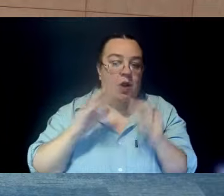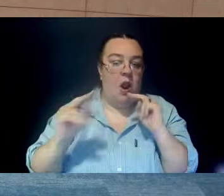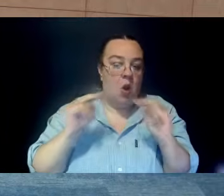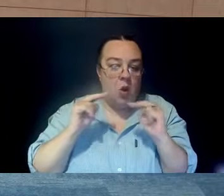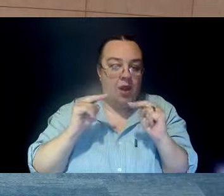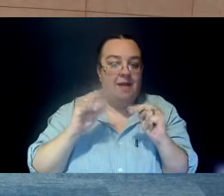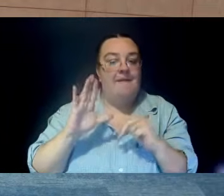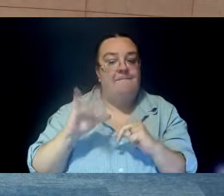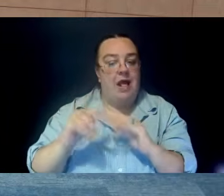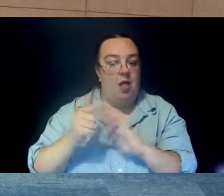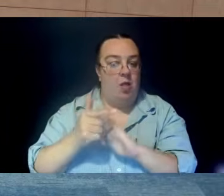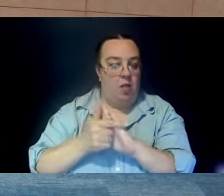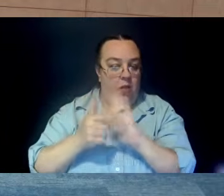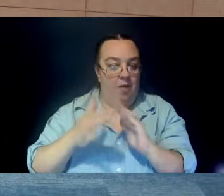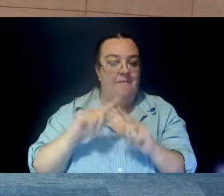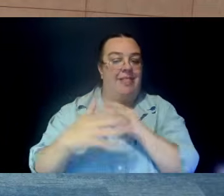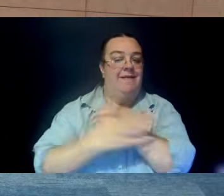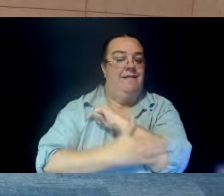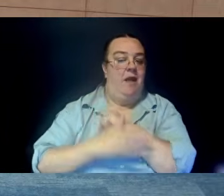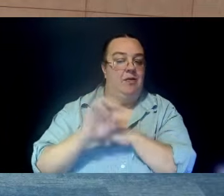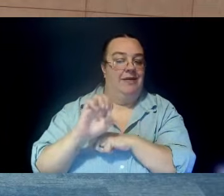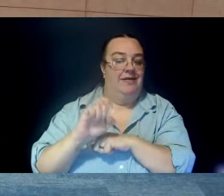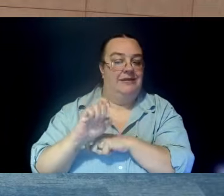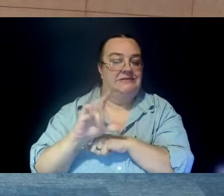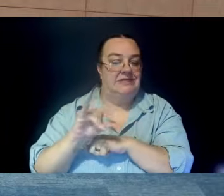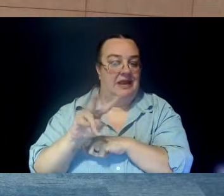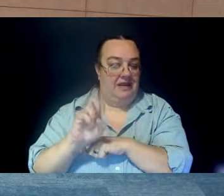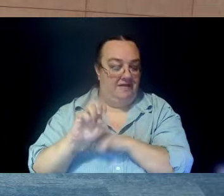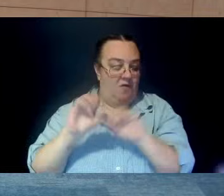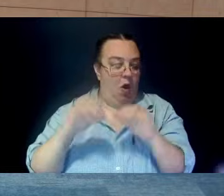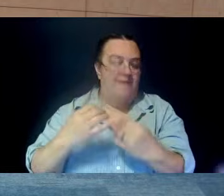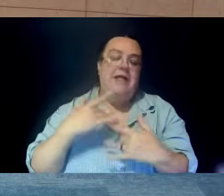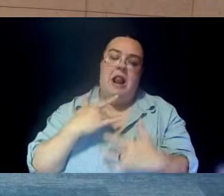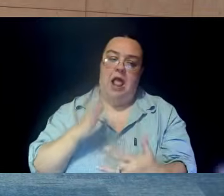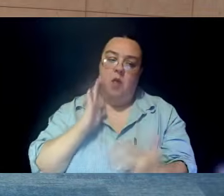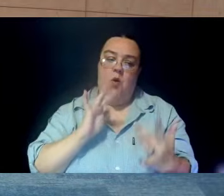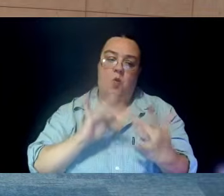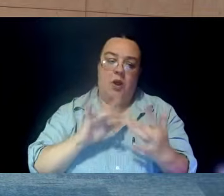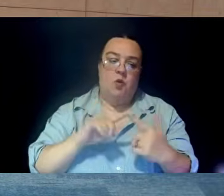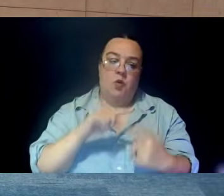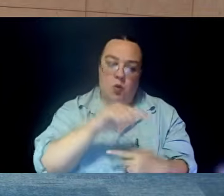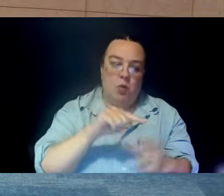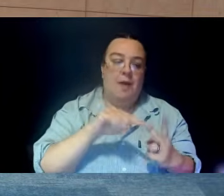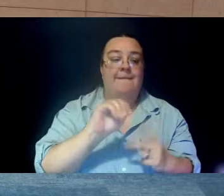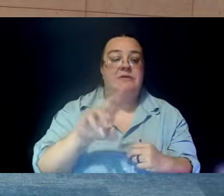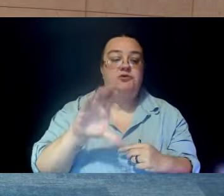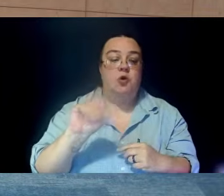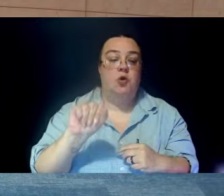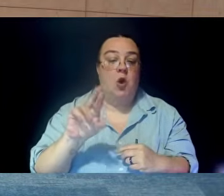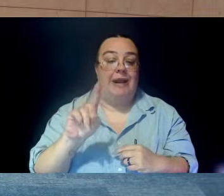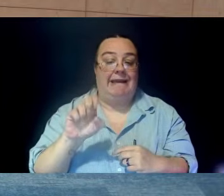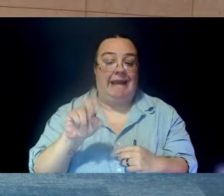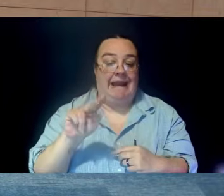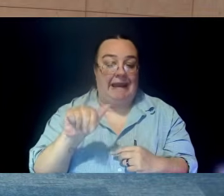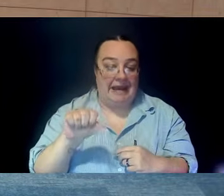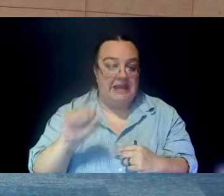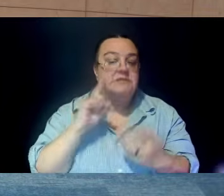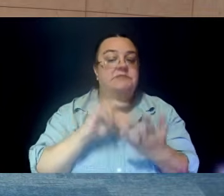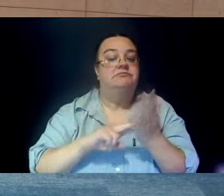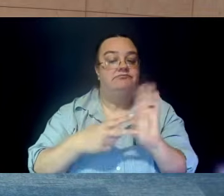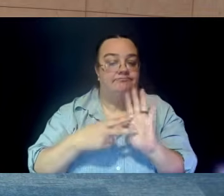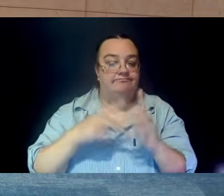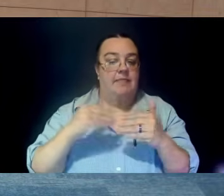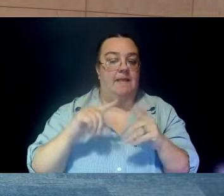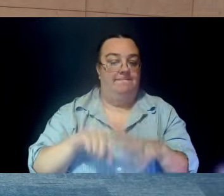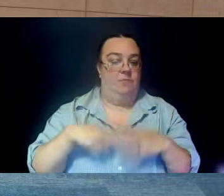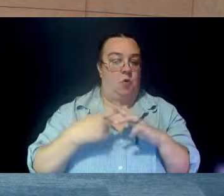but the county exec's office will likely be reaching out to you, Mr. Cardenas, to begin that